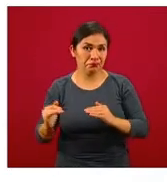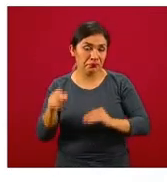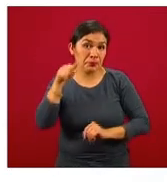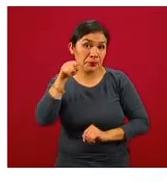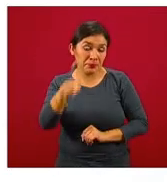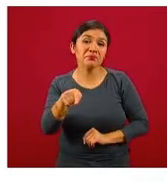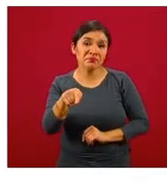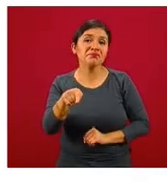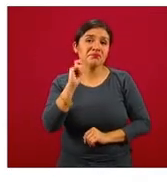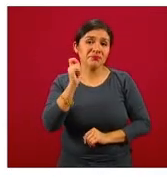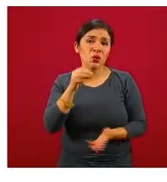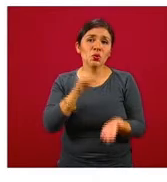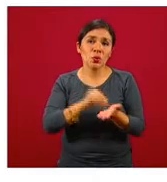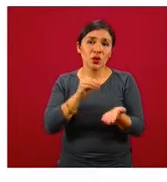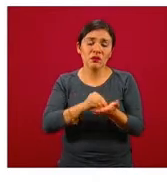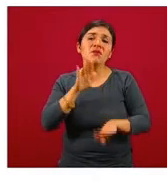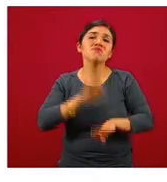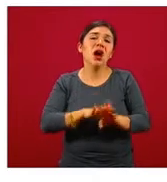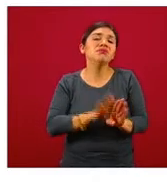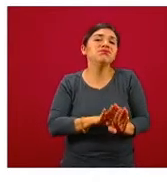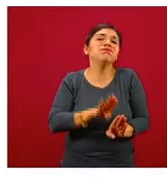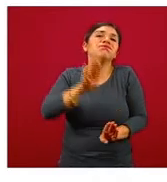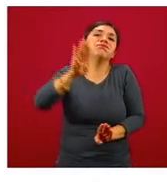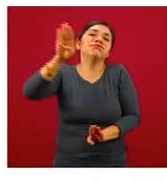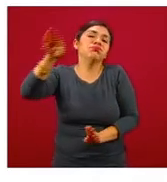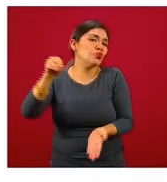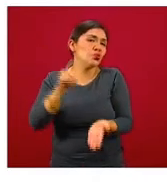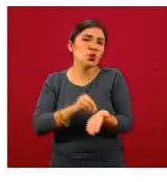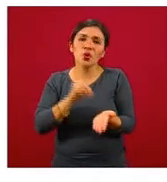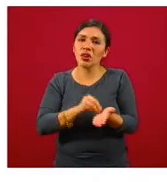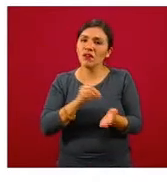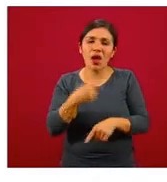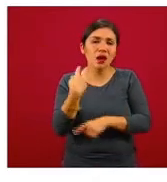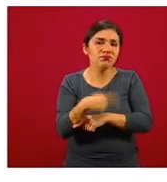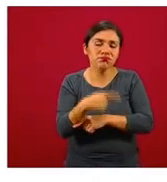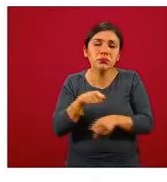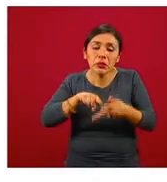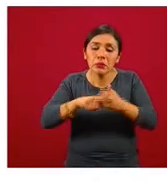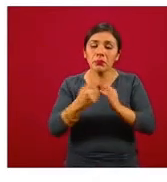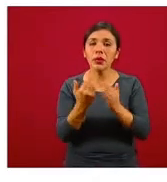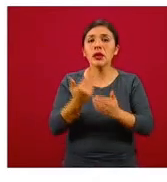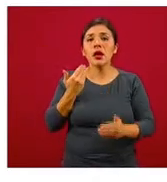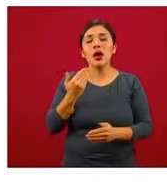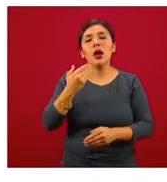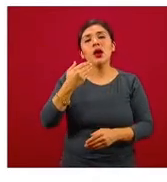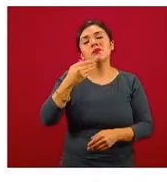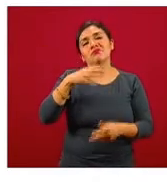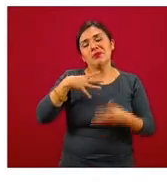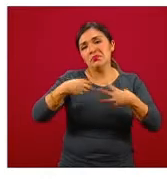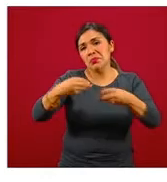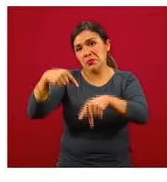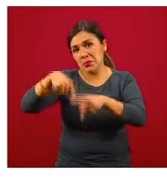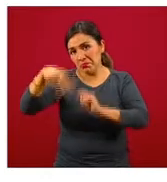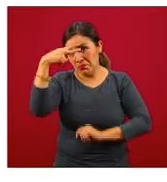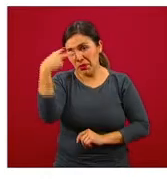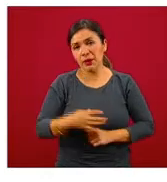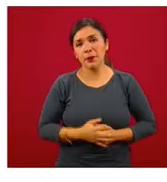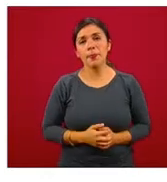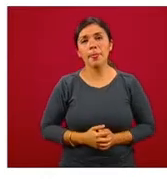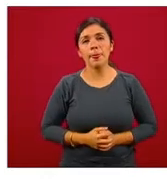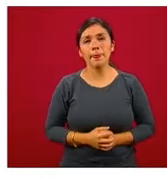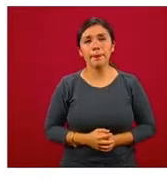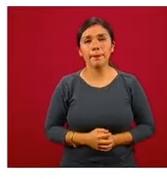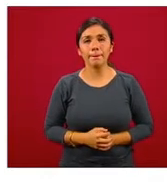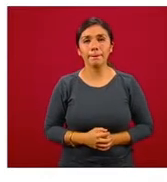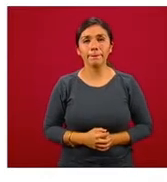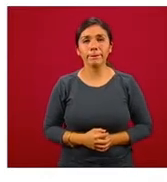es obviamente todavía This una is tendencia obviously an ascendente que se upward mantiene desde trending que inició tendency, la which is what epidemia. has happened since this La pandemic siguiente began in